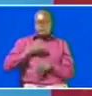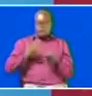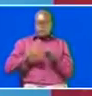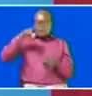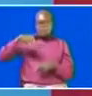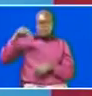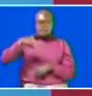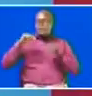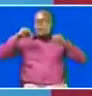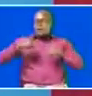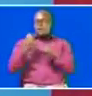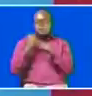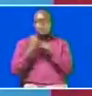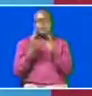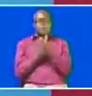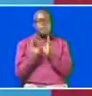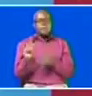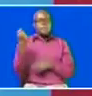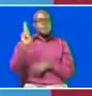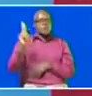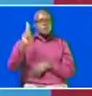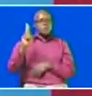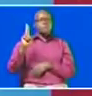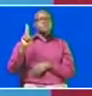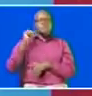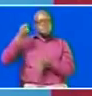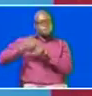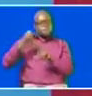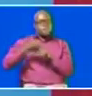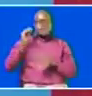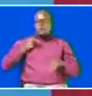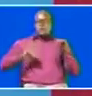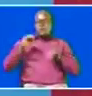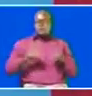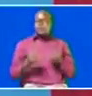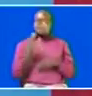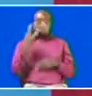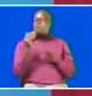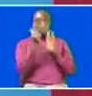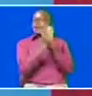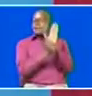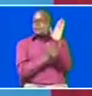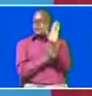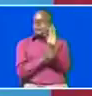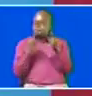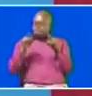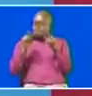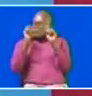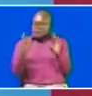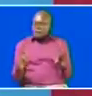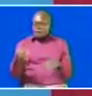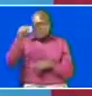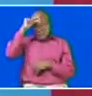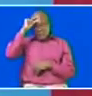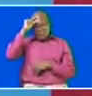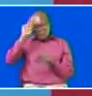President Uhuru Kenyatta in the war on graft and his Big Four agenda. The party also say that they will fault the government if they